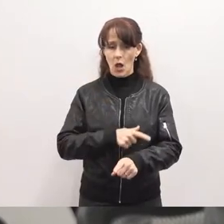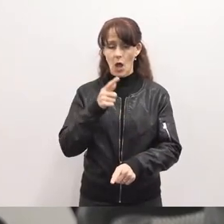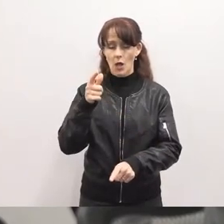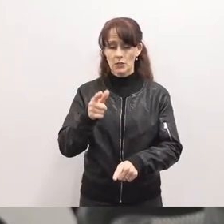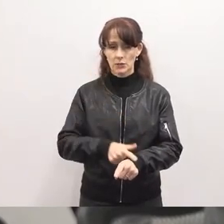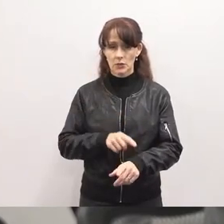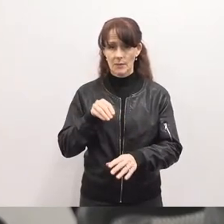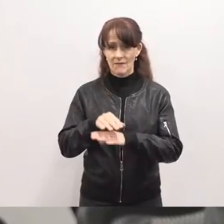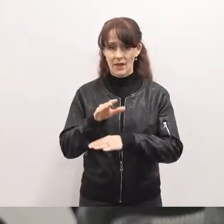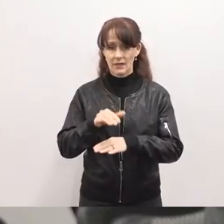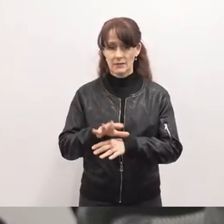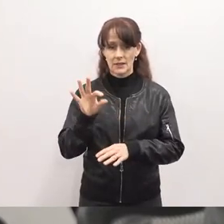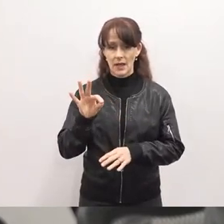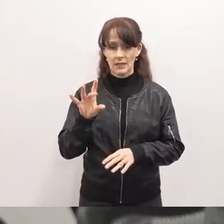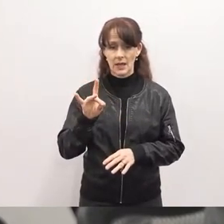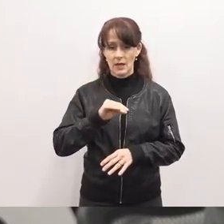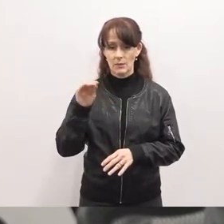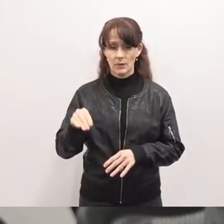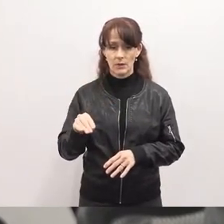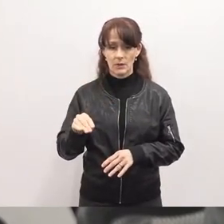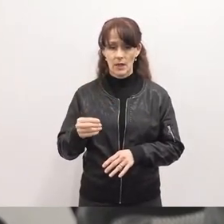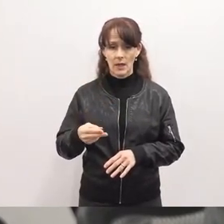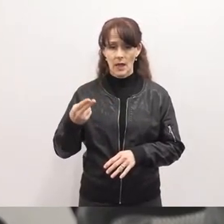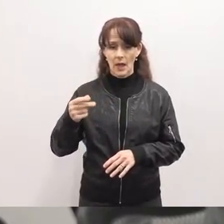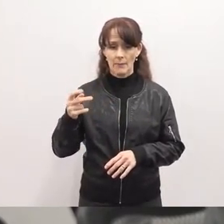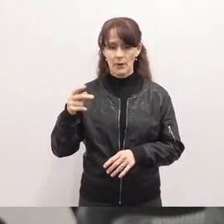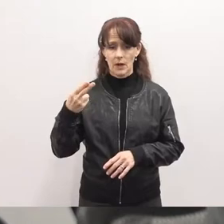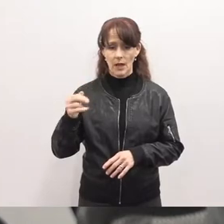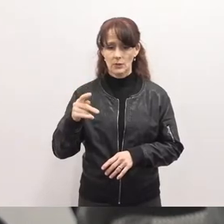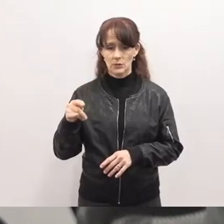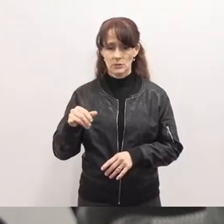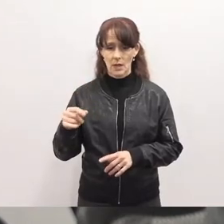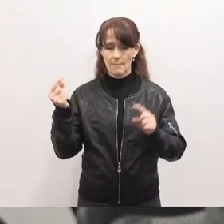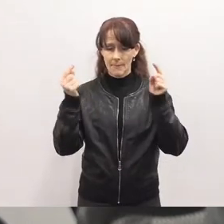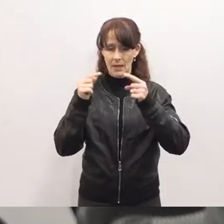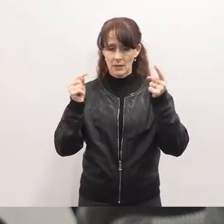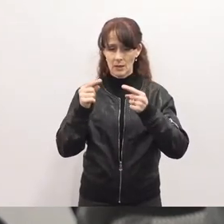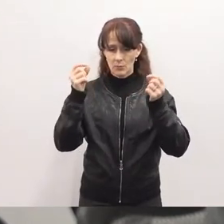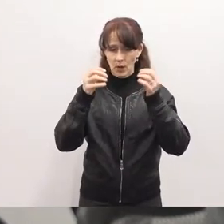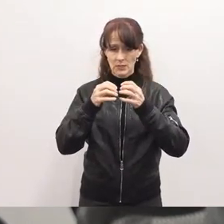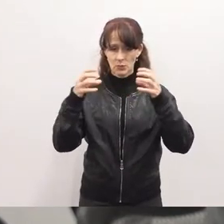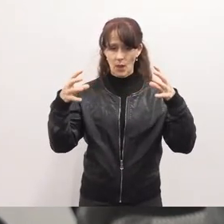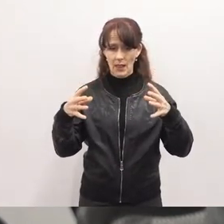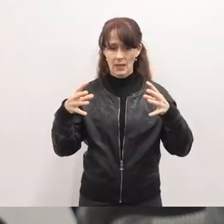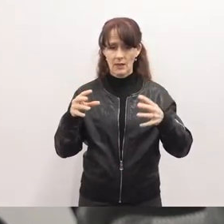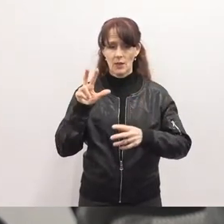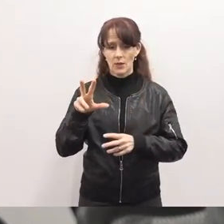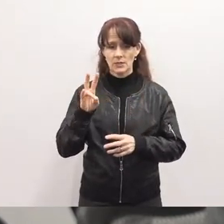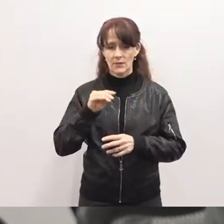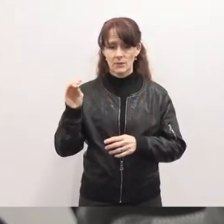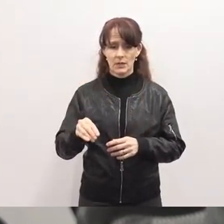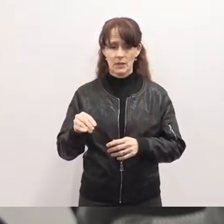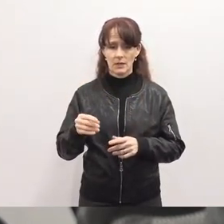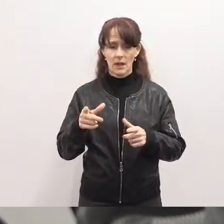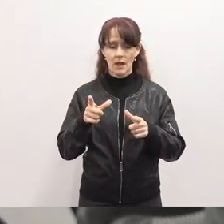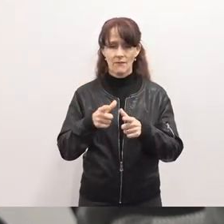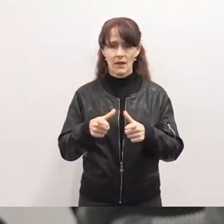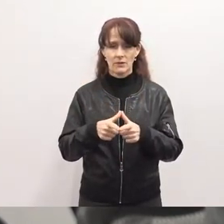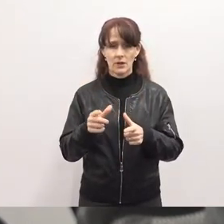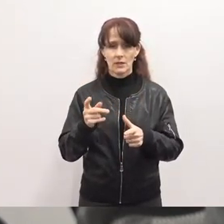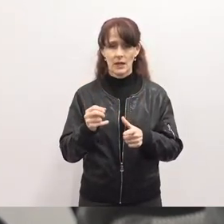disuse. 98% hyperhidrosis, 65% migraine and brain swelling, 37% vaginal and